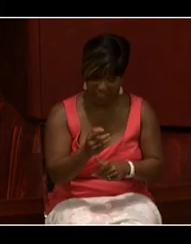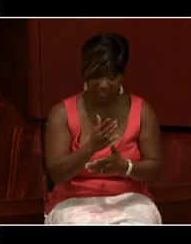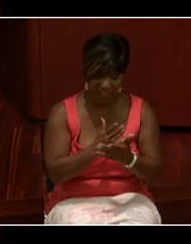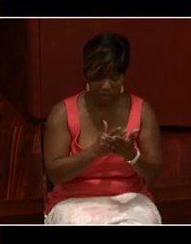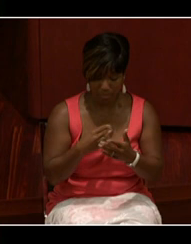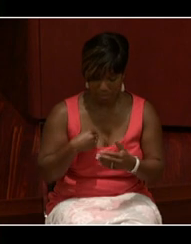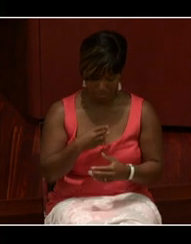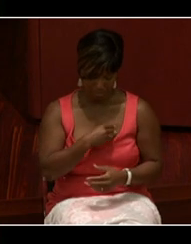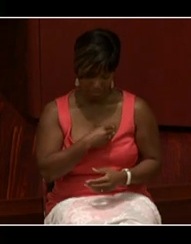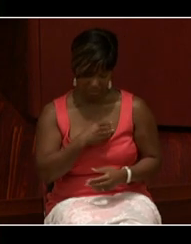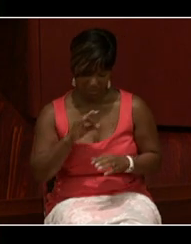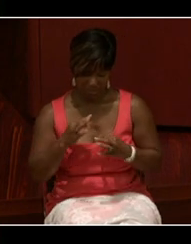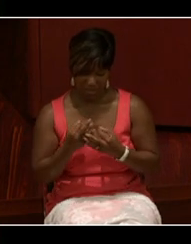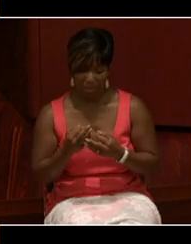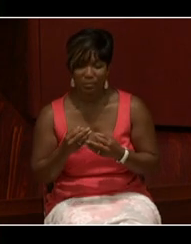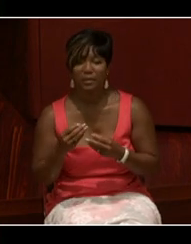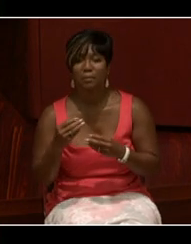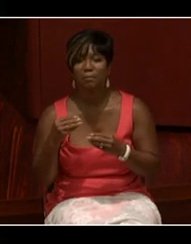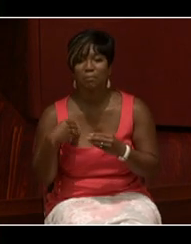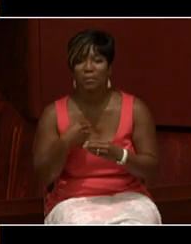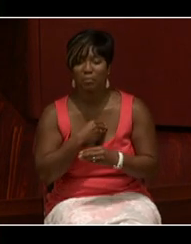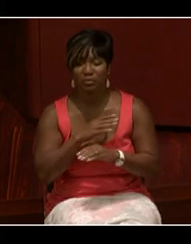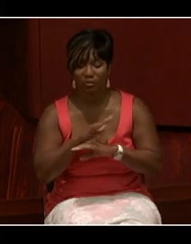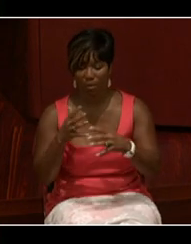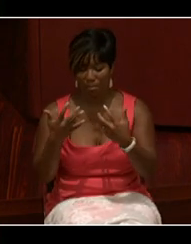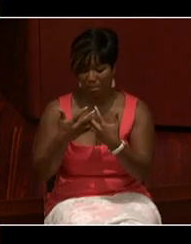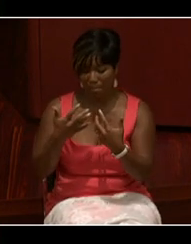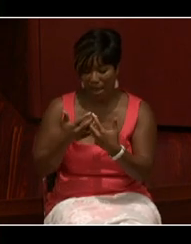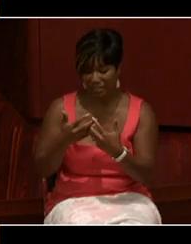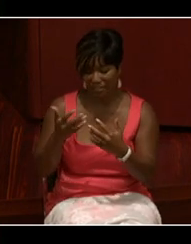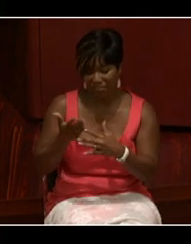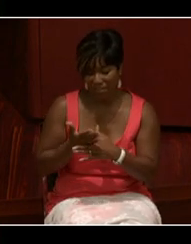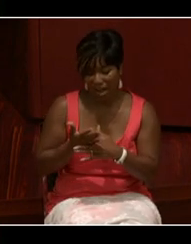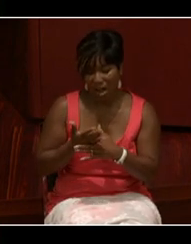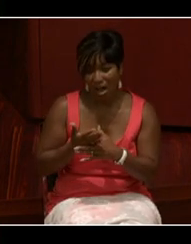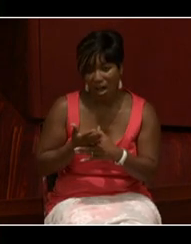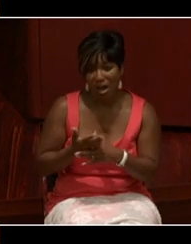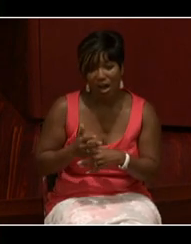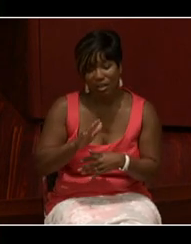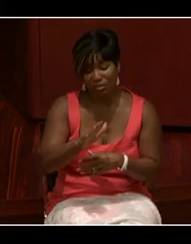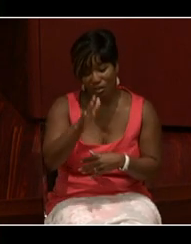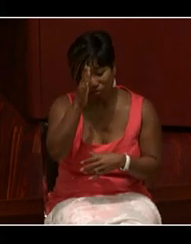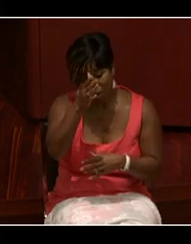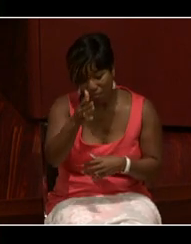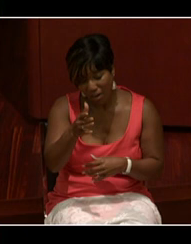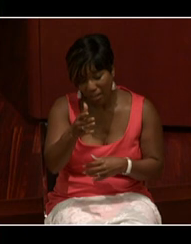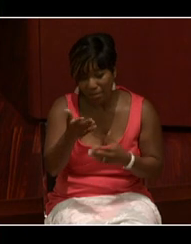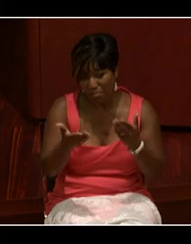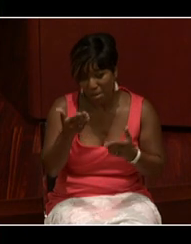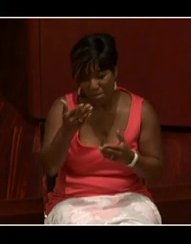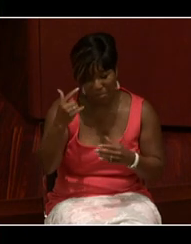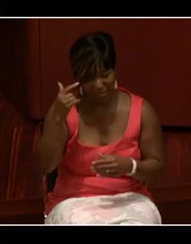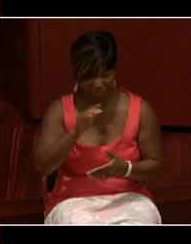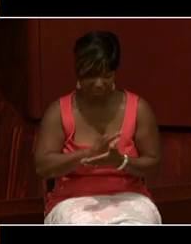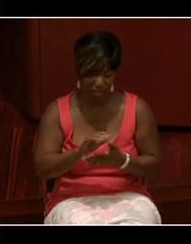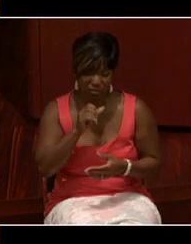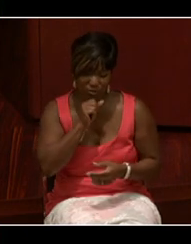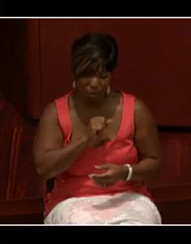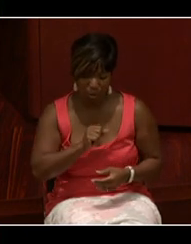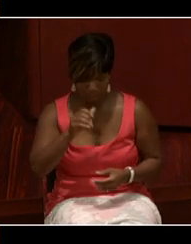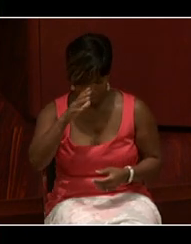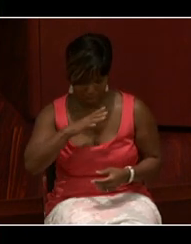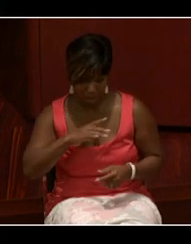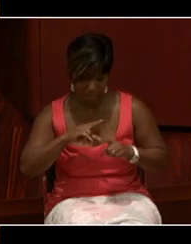match the information in the file. Dear old grandpa may have seemed to be a saintly old man, but his past may hide a dark